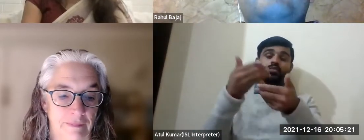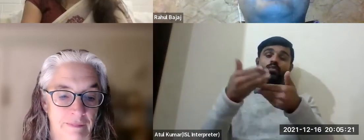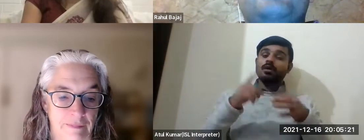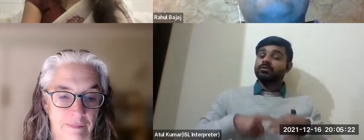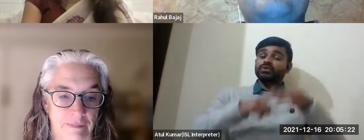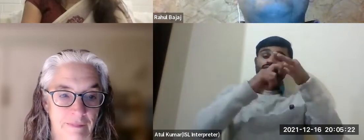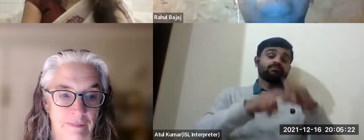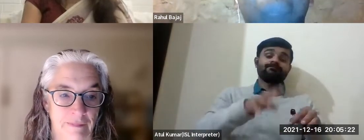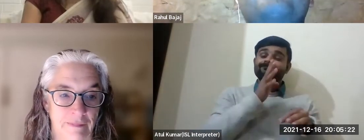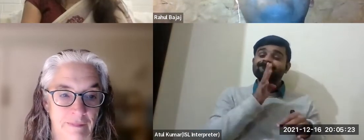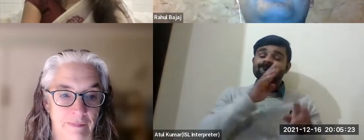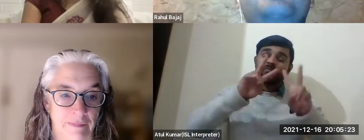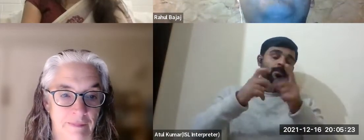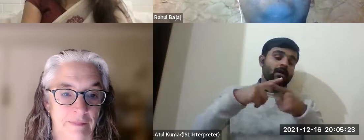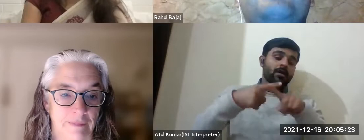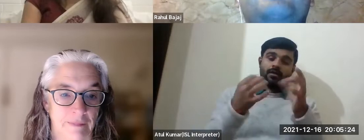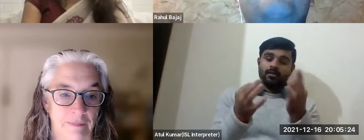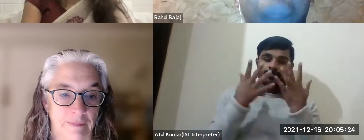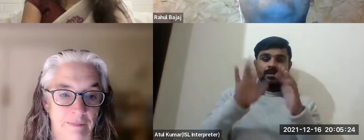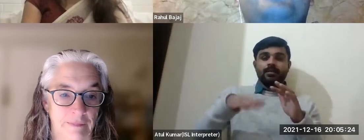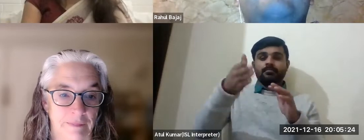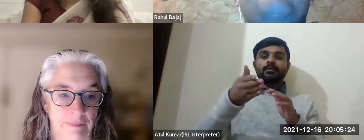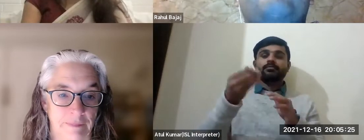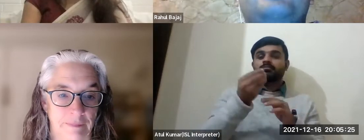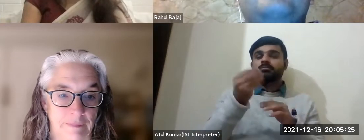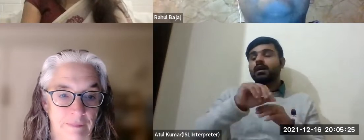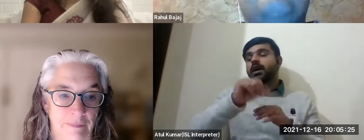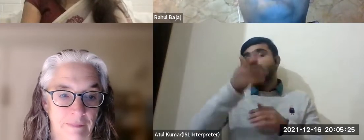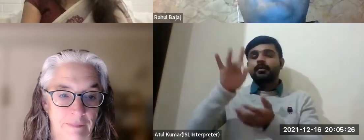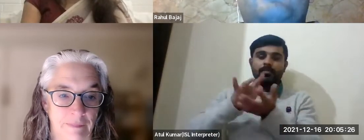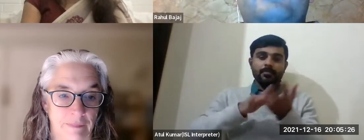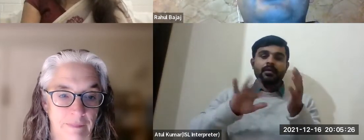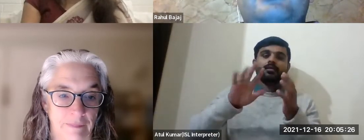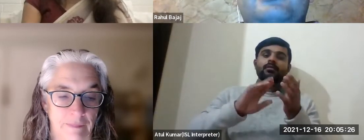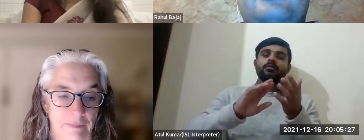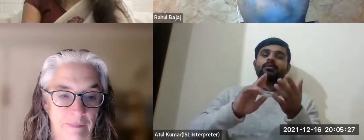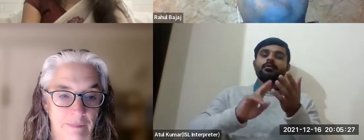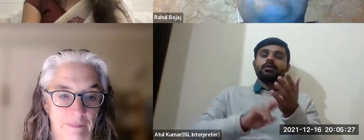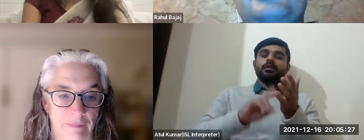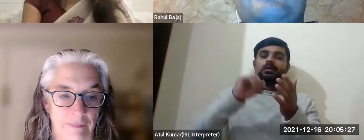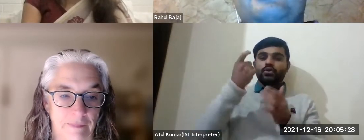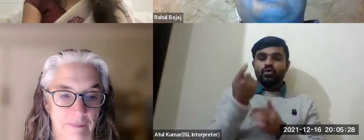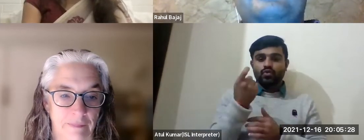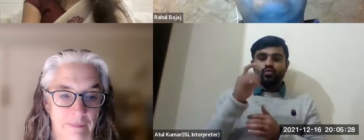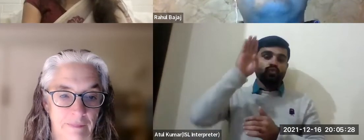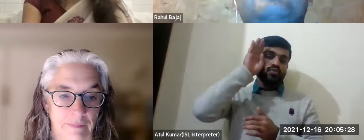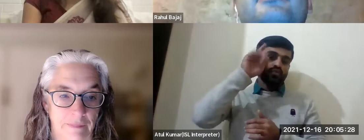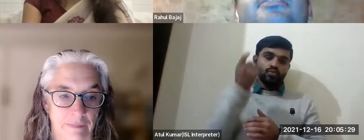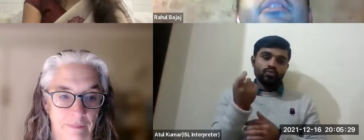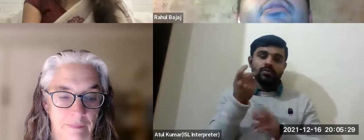to speak to these issues. And she also runs a number of other platforms, like Newshook is one that I particularly